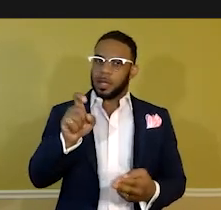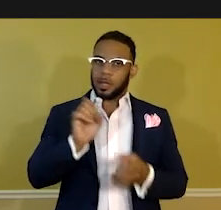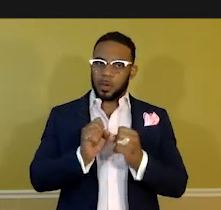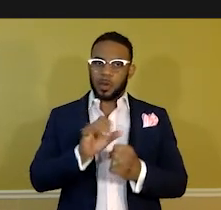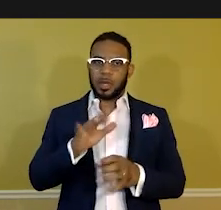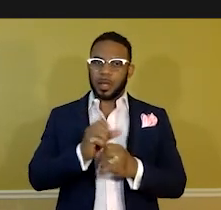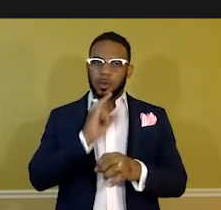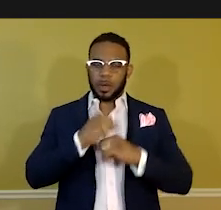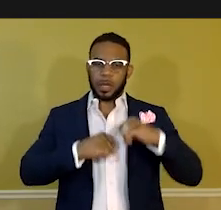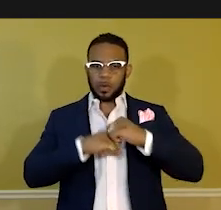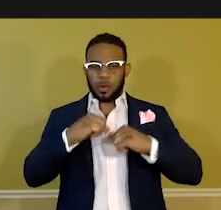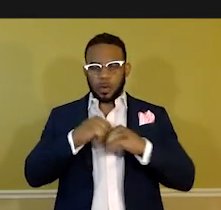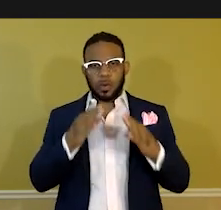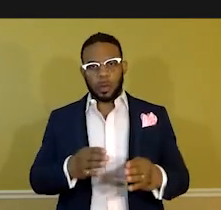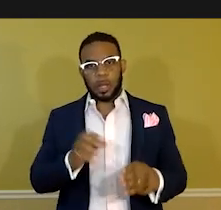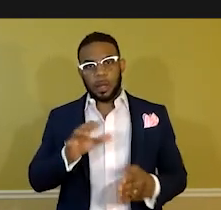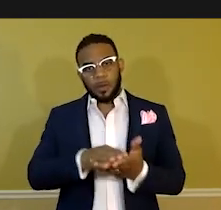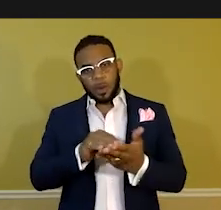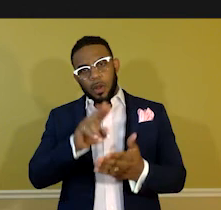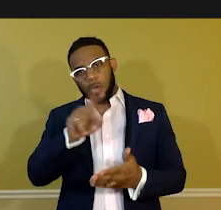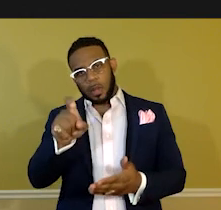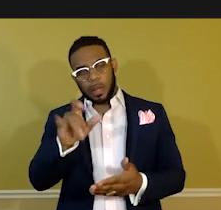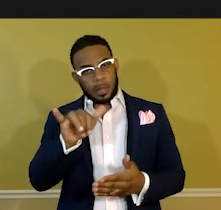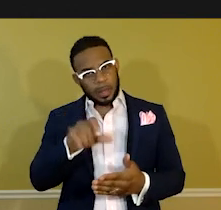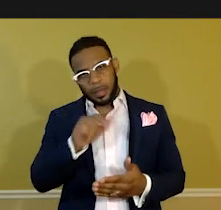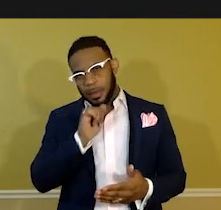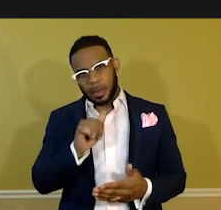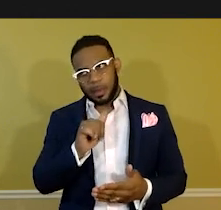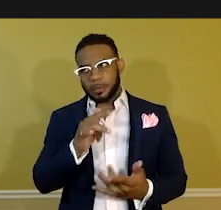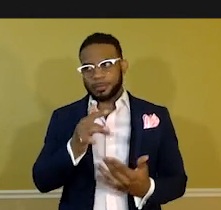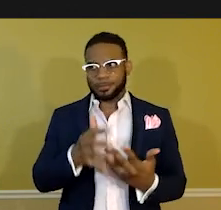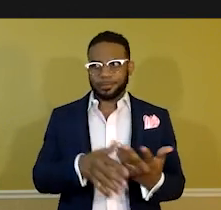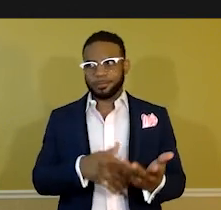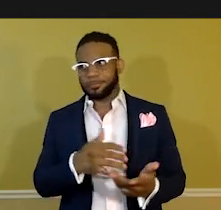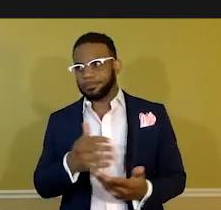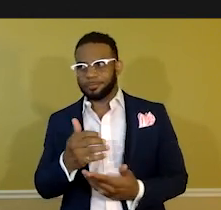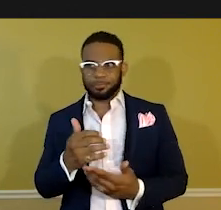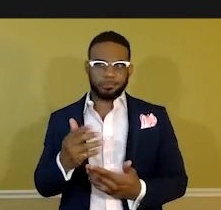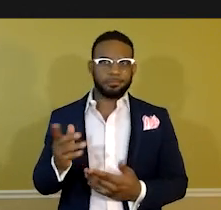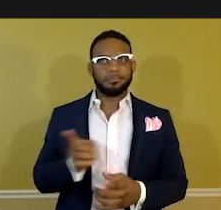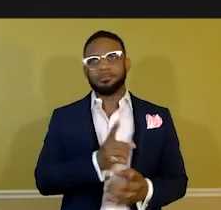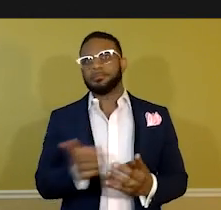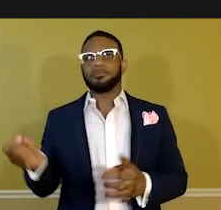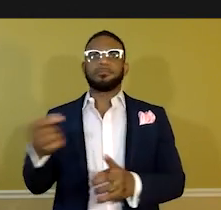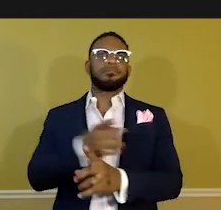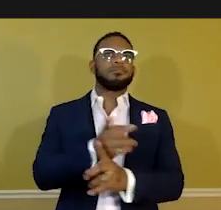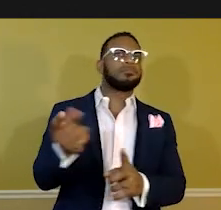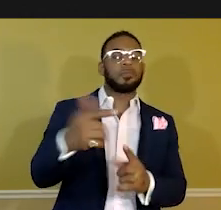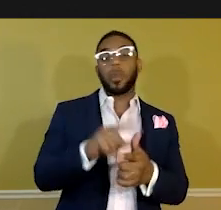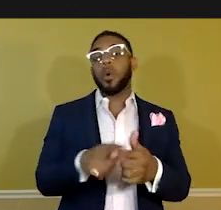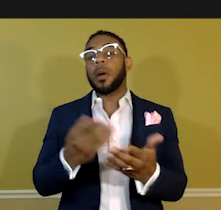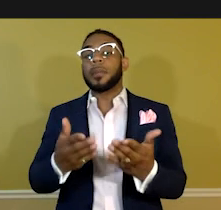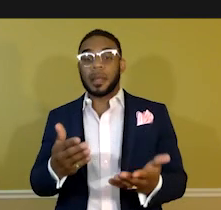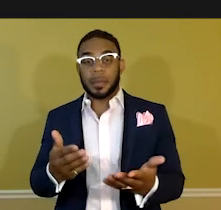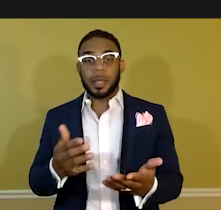can get a really structured way of learning UX so that you're not kind of going about it in a roundabout way. Or maybe,